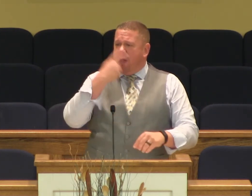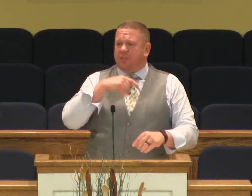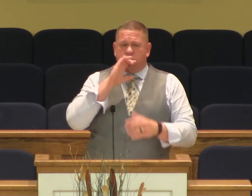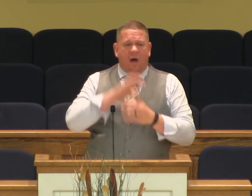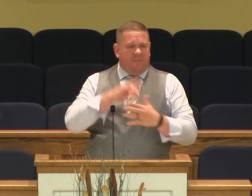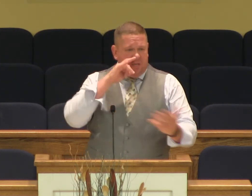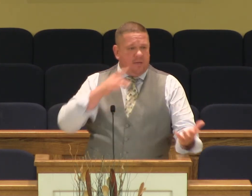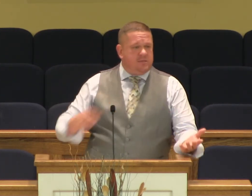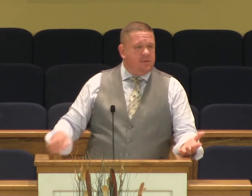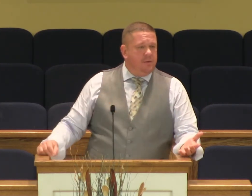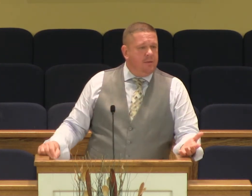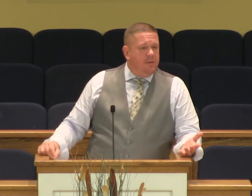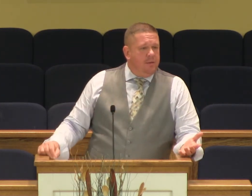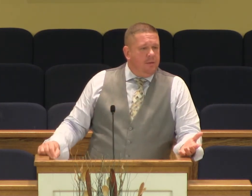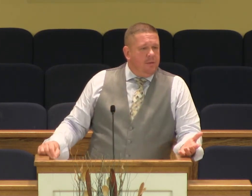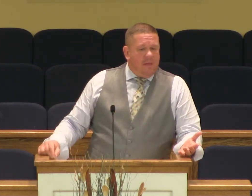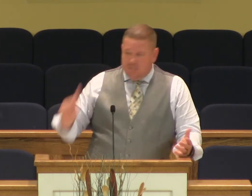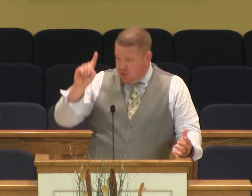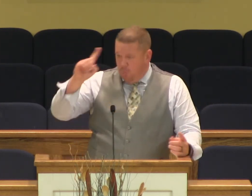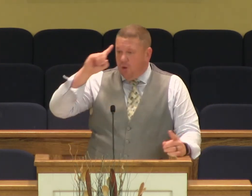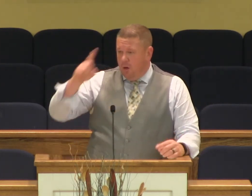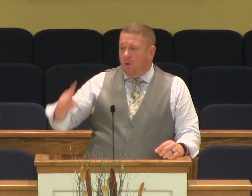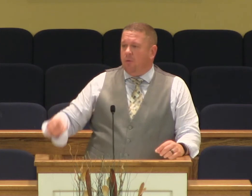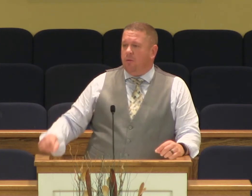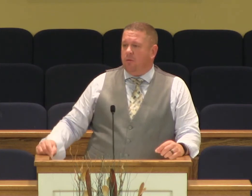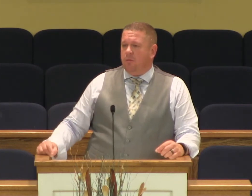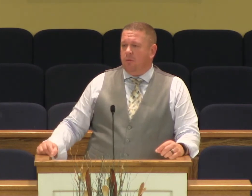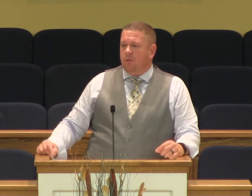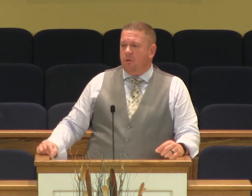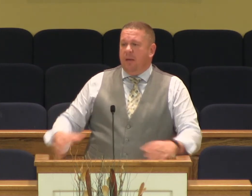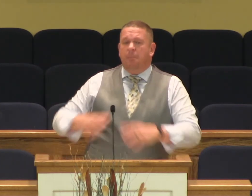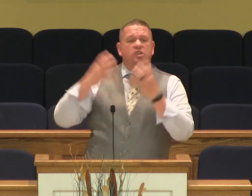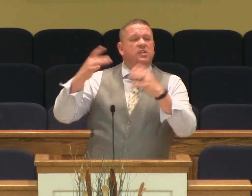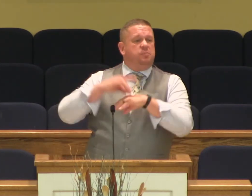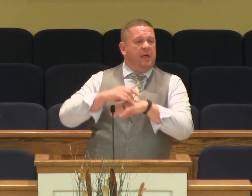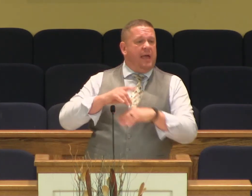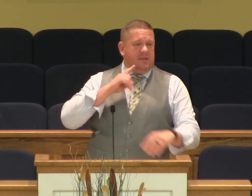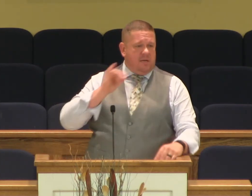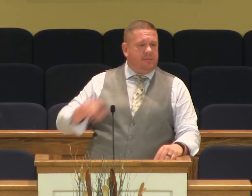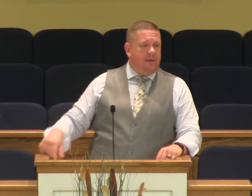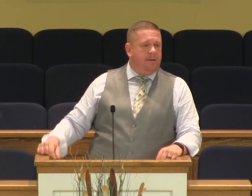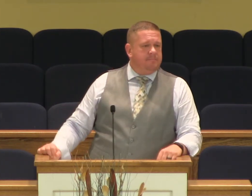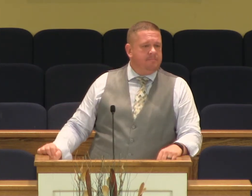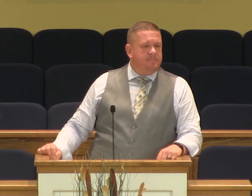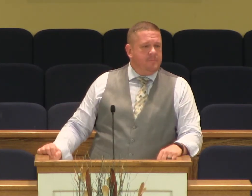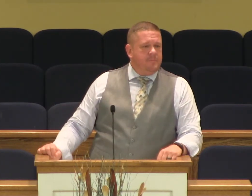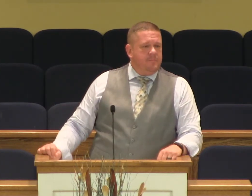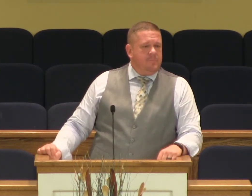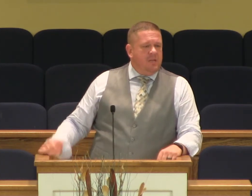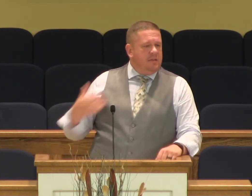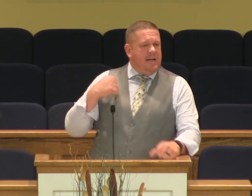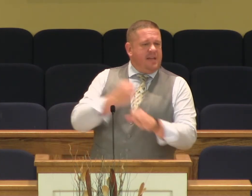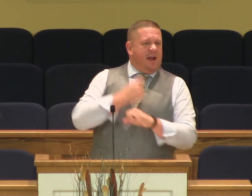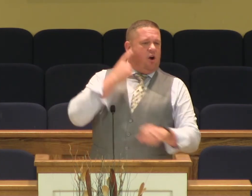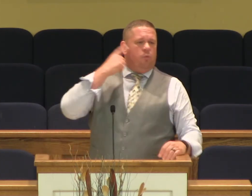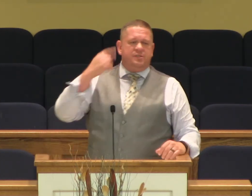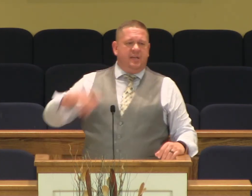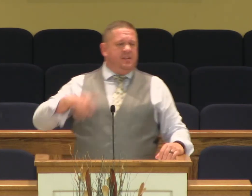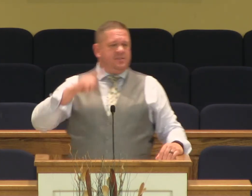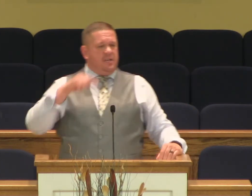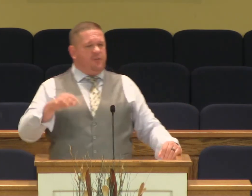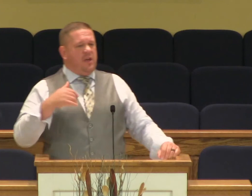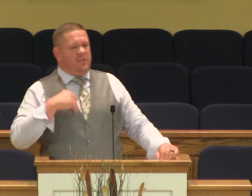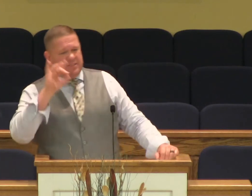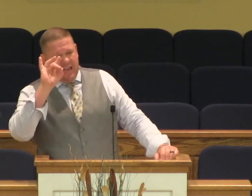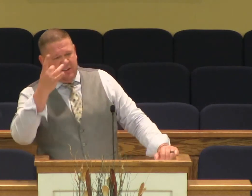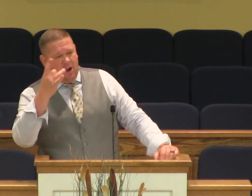food in the mouth of his wife and kids. That's his number one goal. And much of this planet is like that. The last stat I heard once again